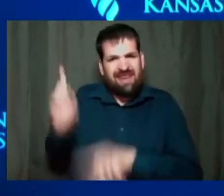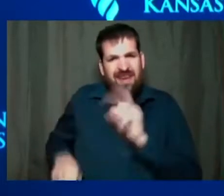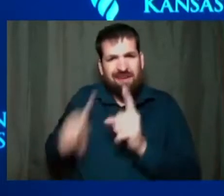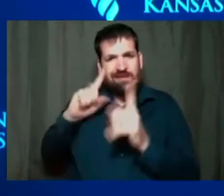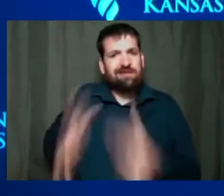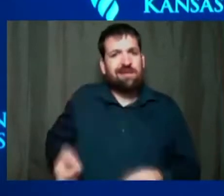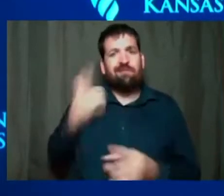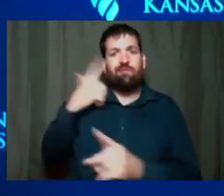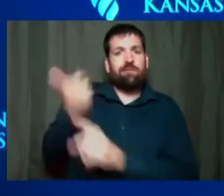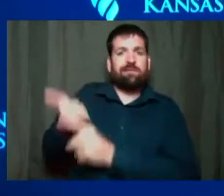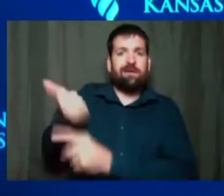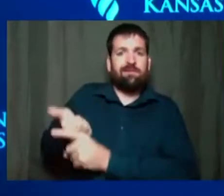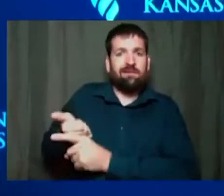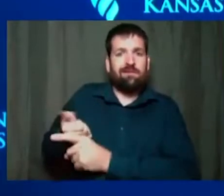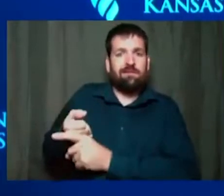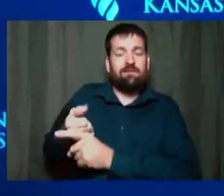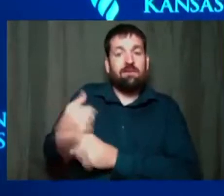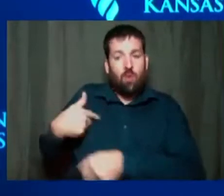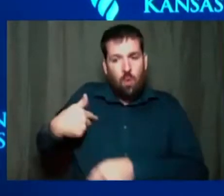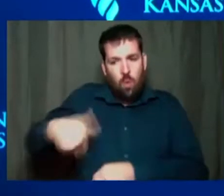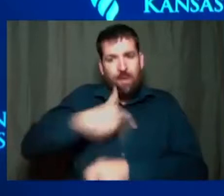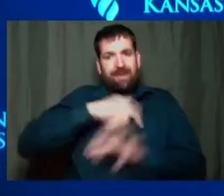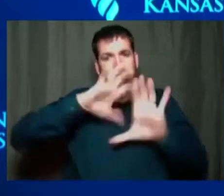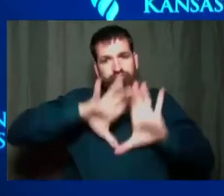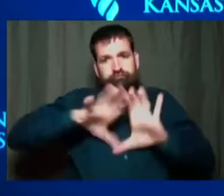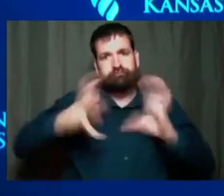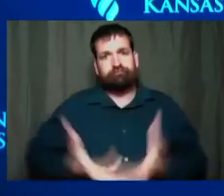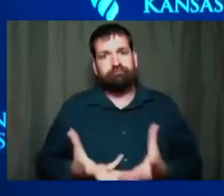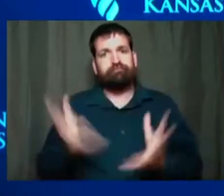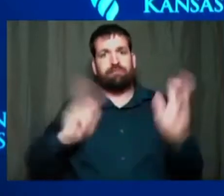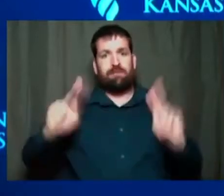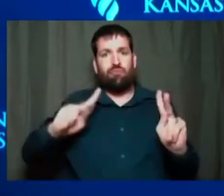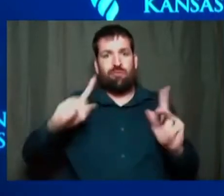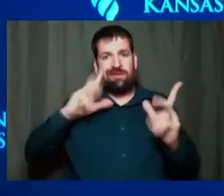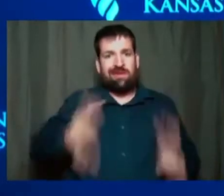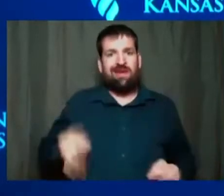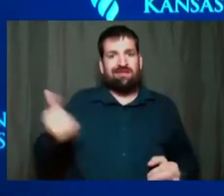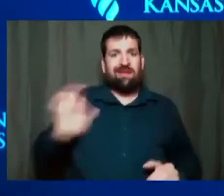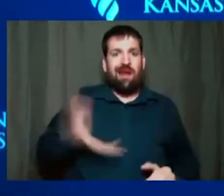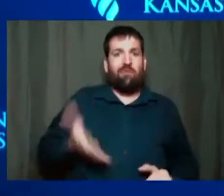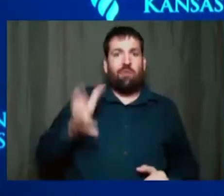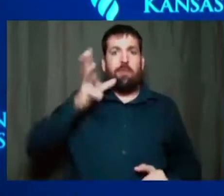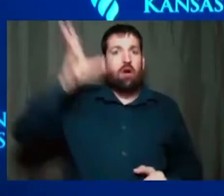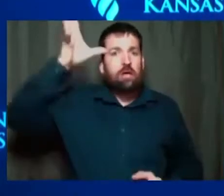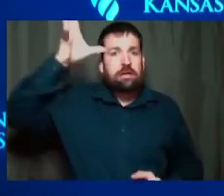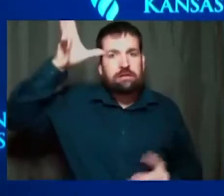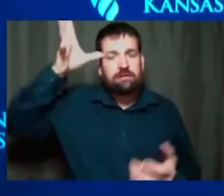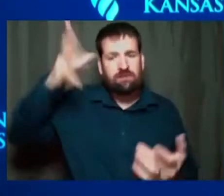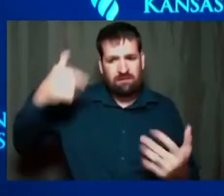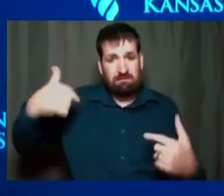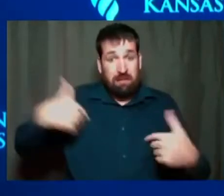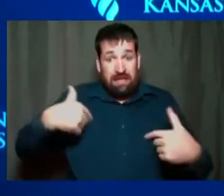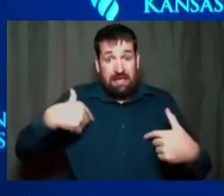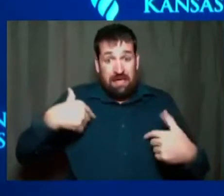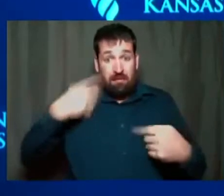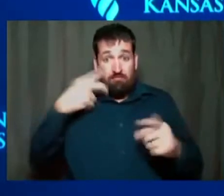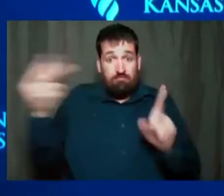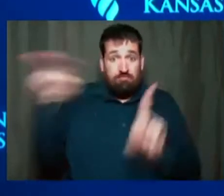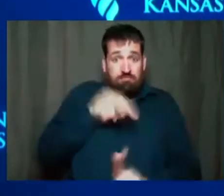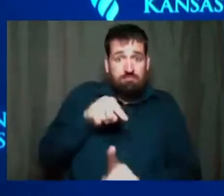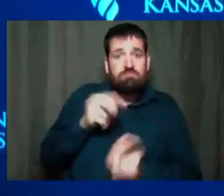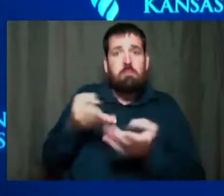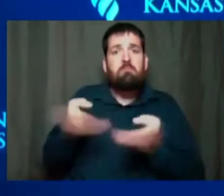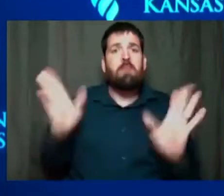we as a society try to make those choices for they and their parents. To me, this is a public health issue. And from a public